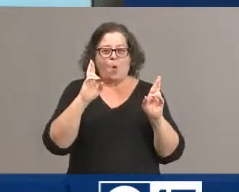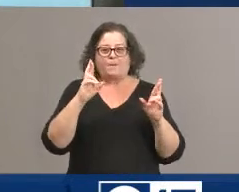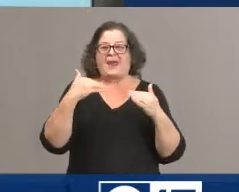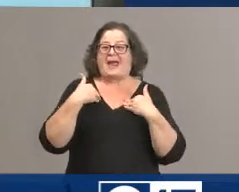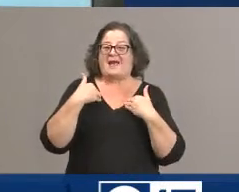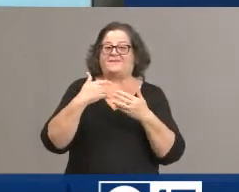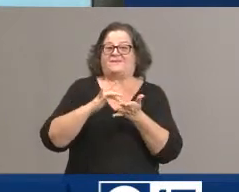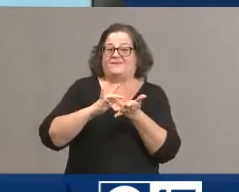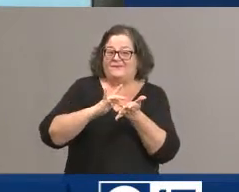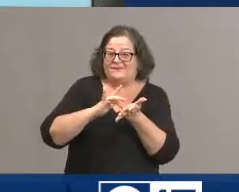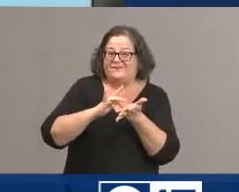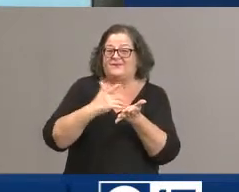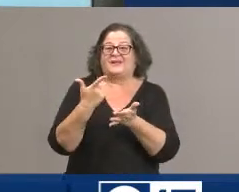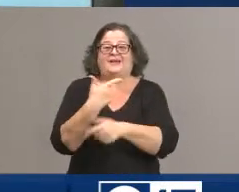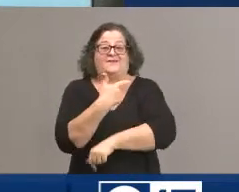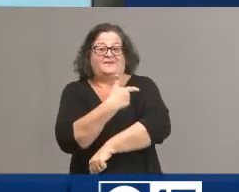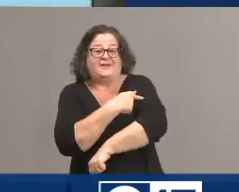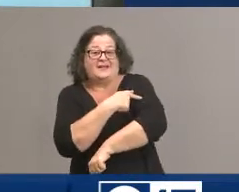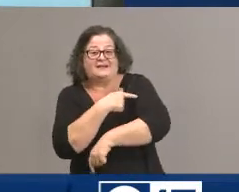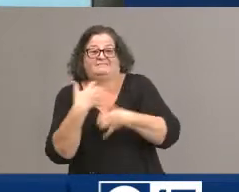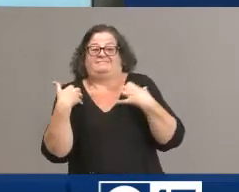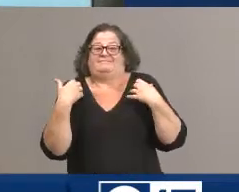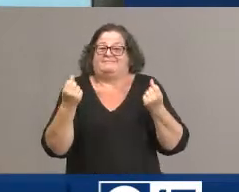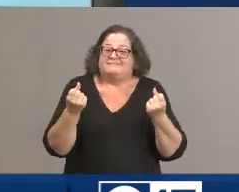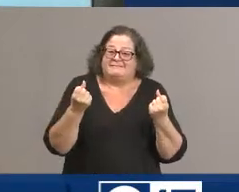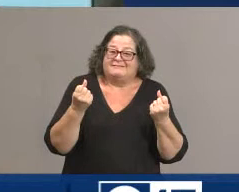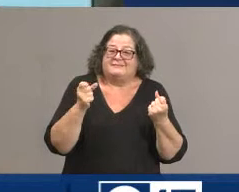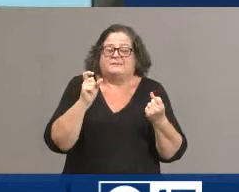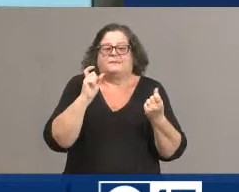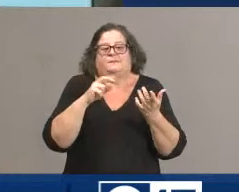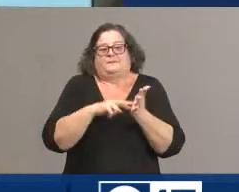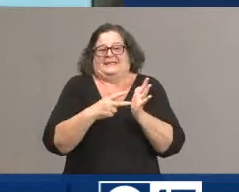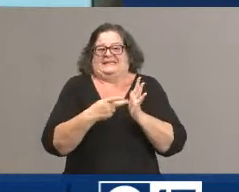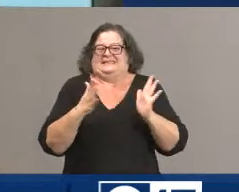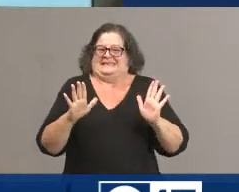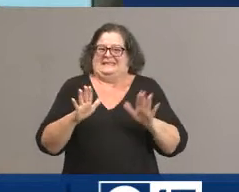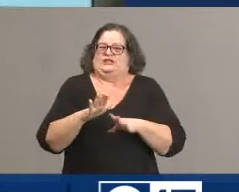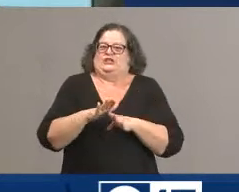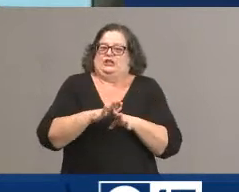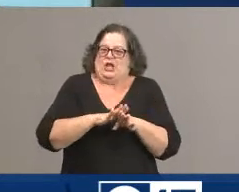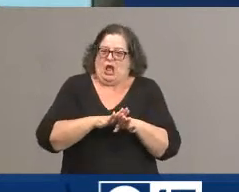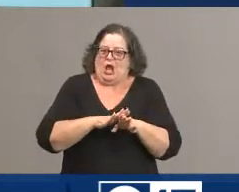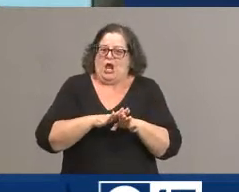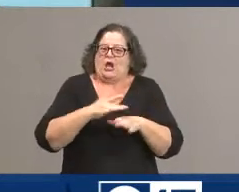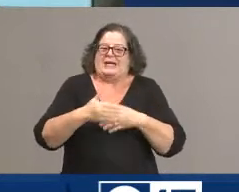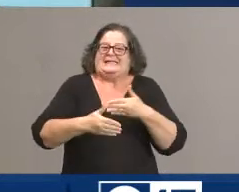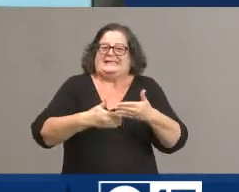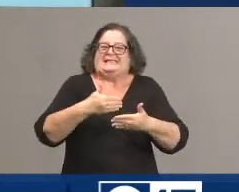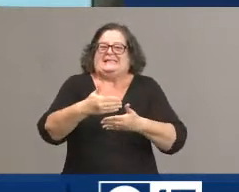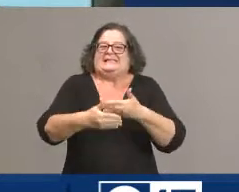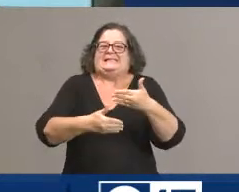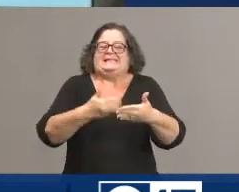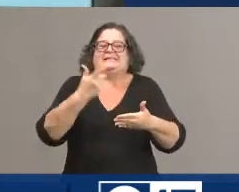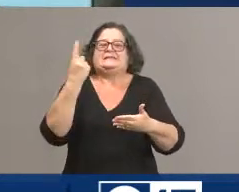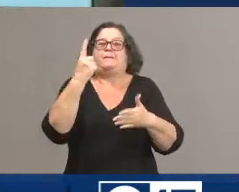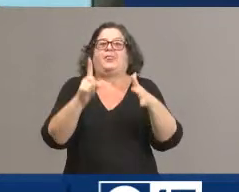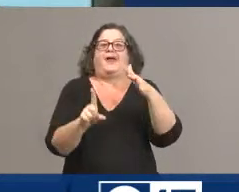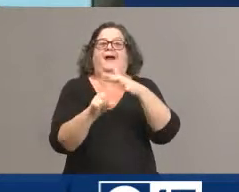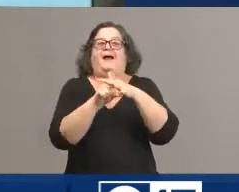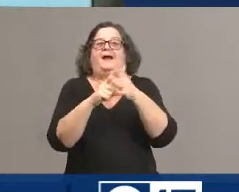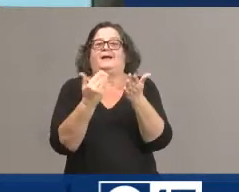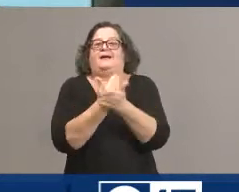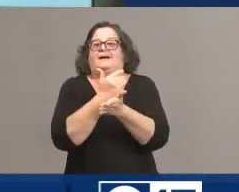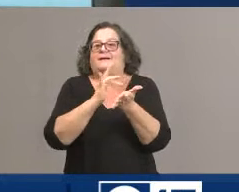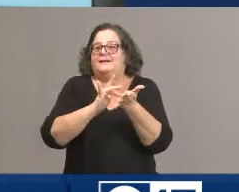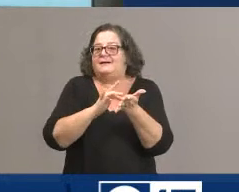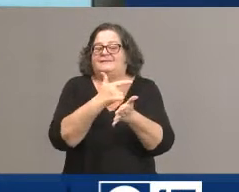incredible medical professionals across the nation are going to bring to us. But until then, we have got to